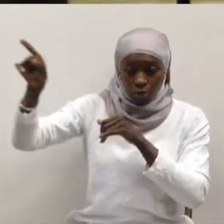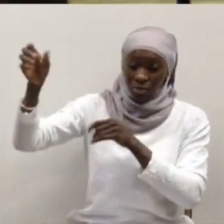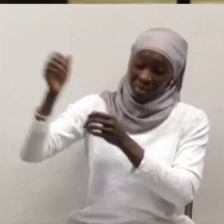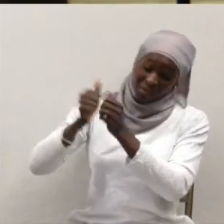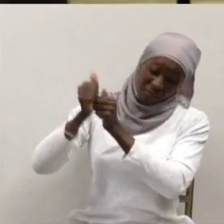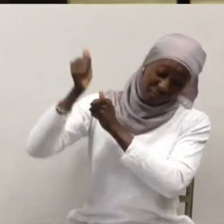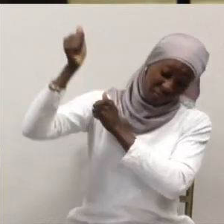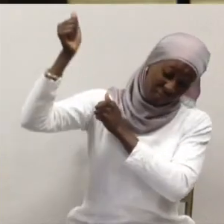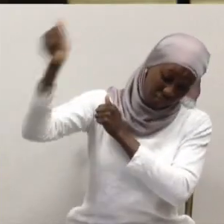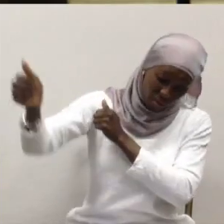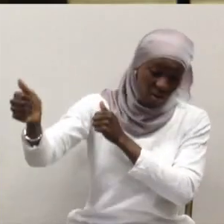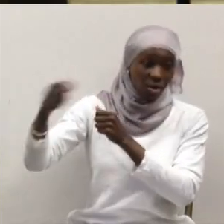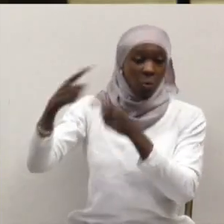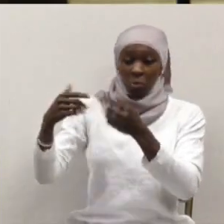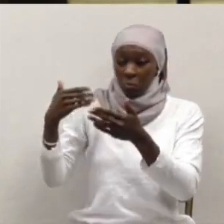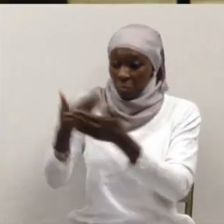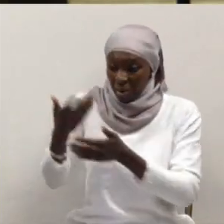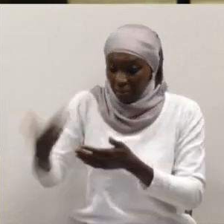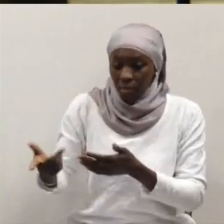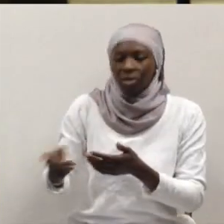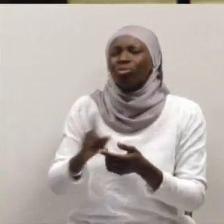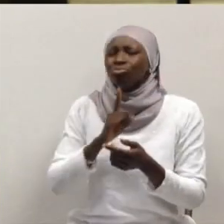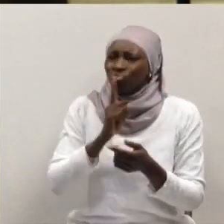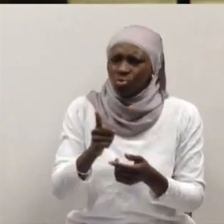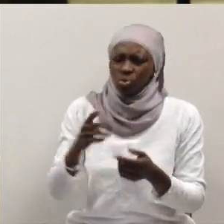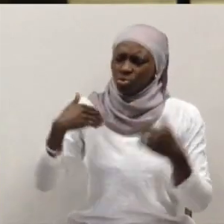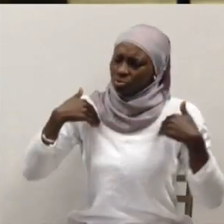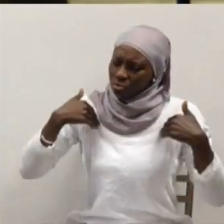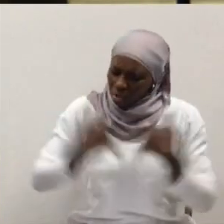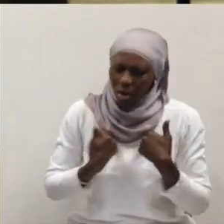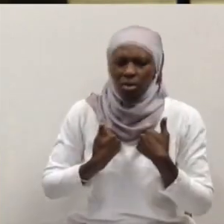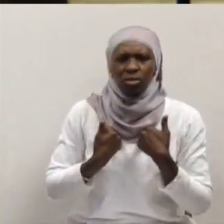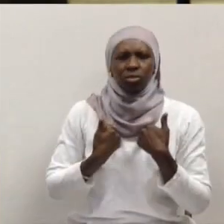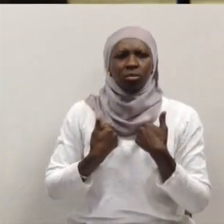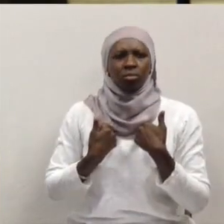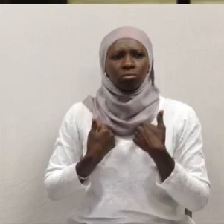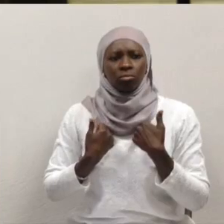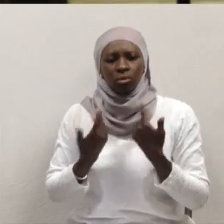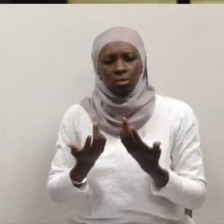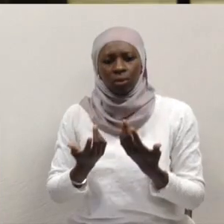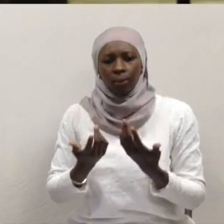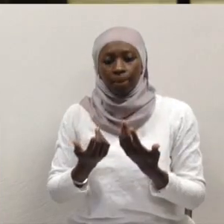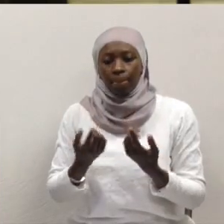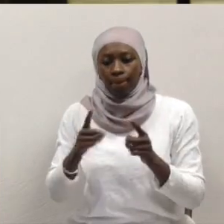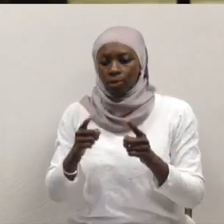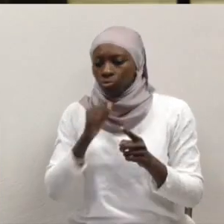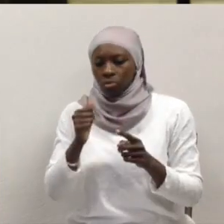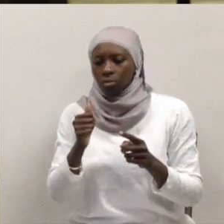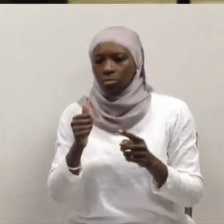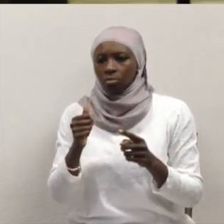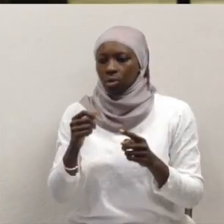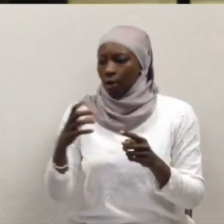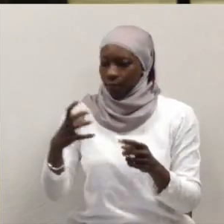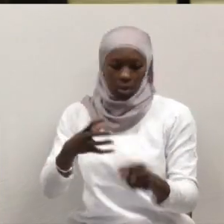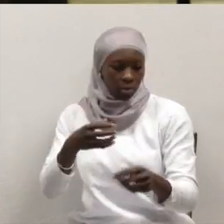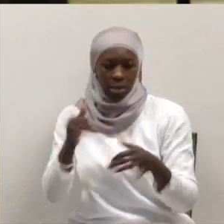you're tired, you're exhausted, your resources are less than when you started, and you are not likely to be with the same power